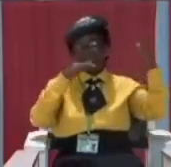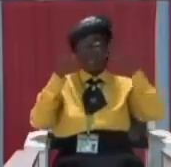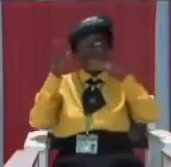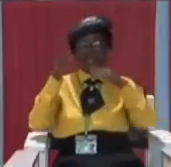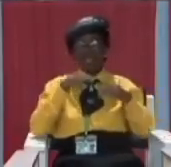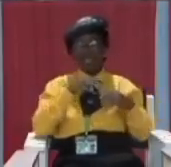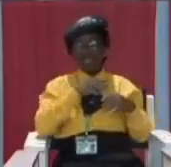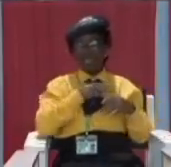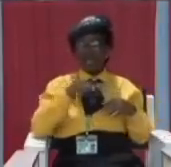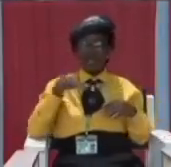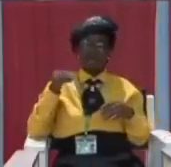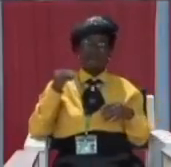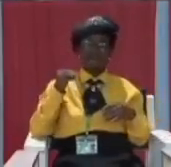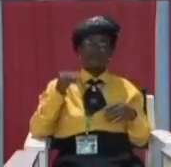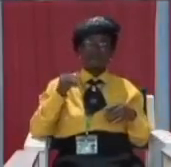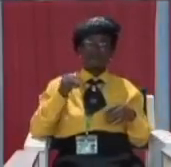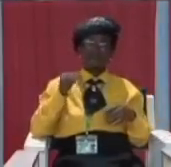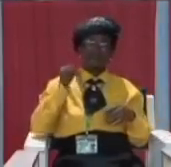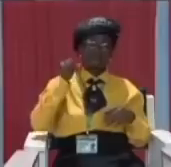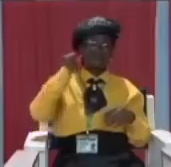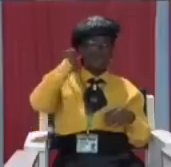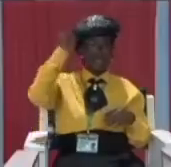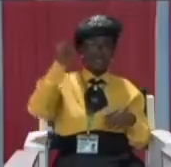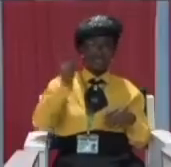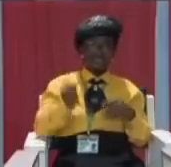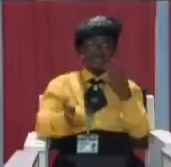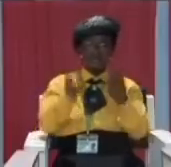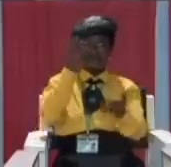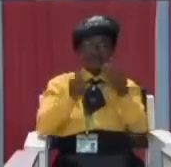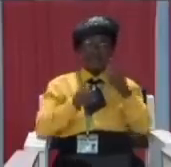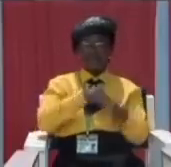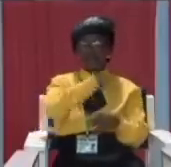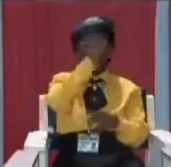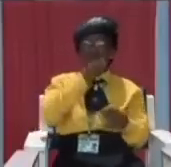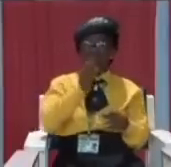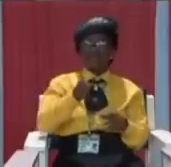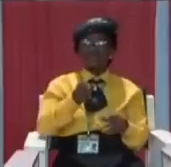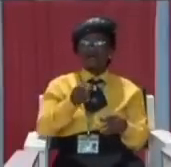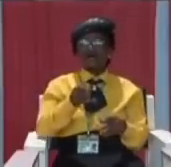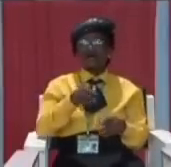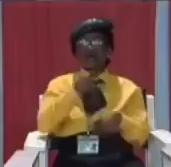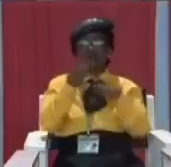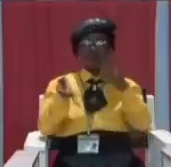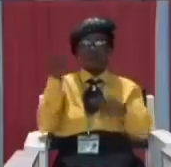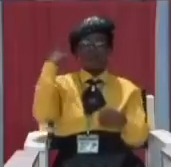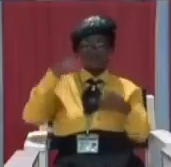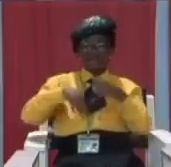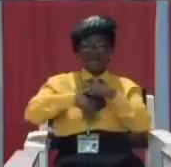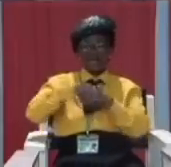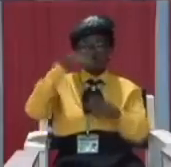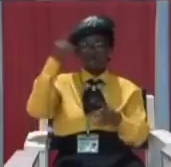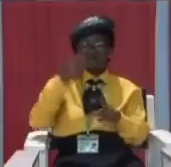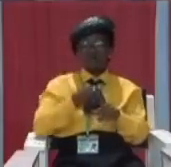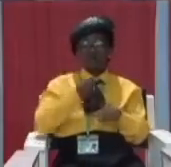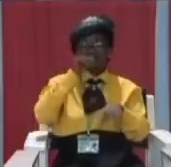And his fire never went out from that moment onward.